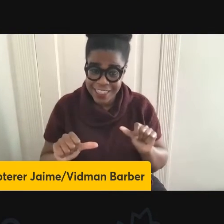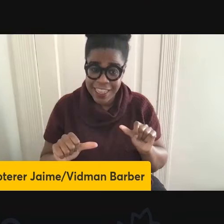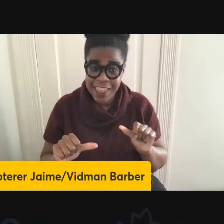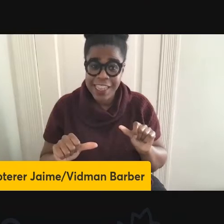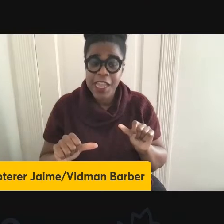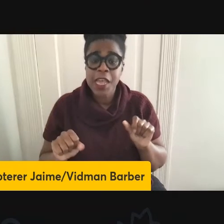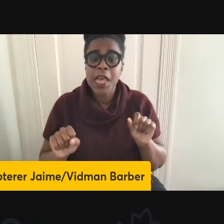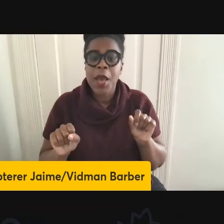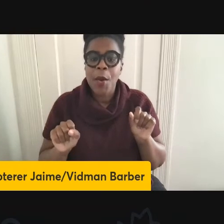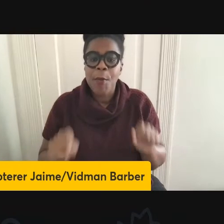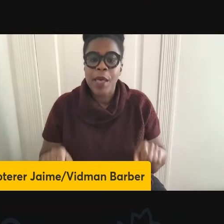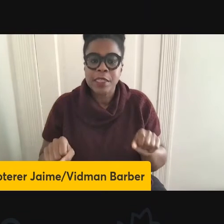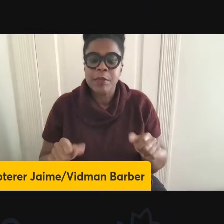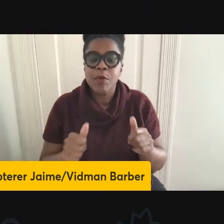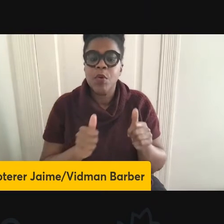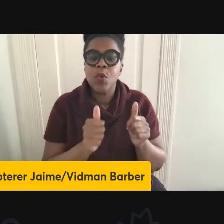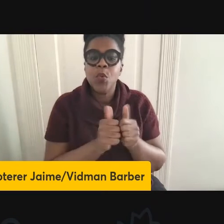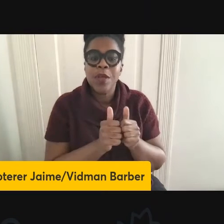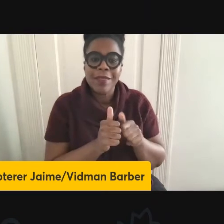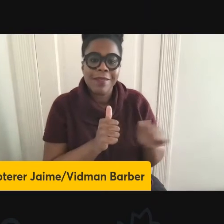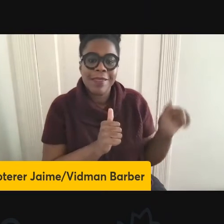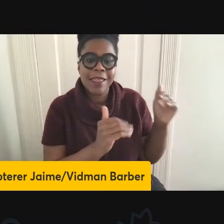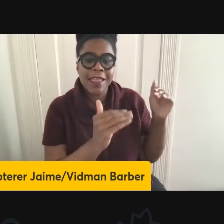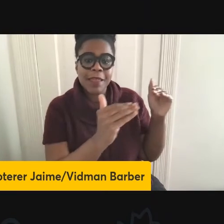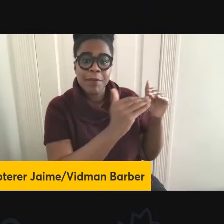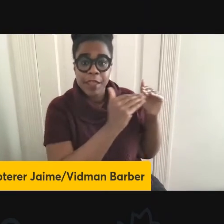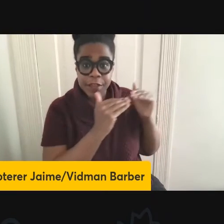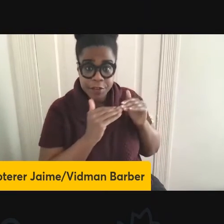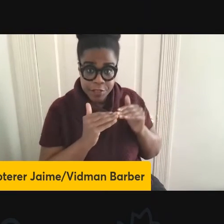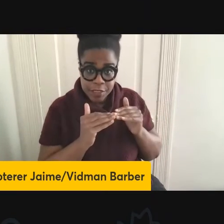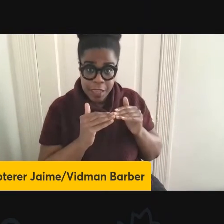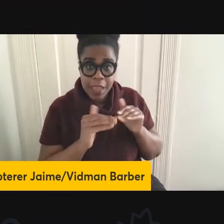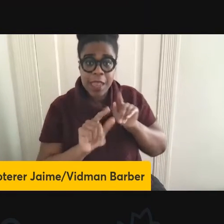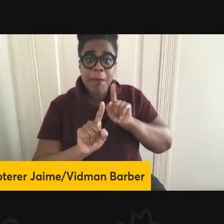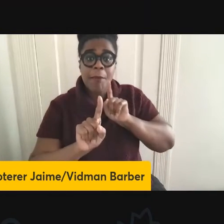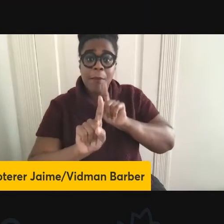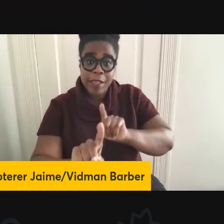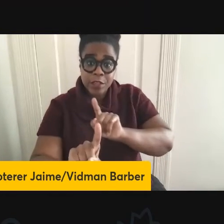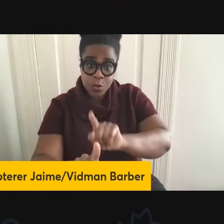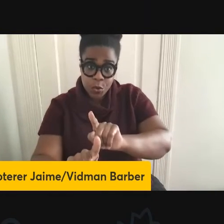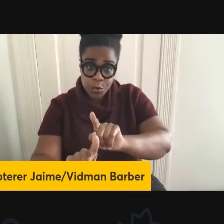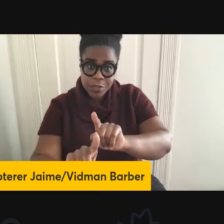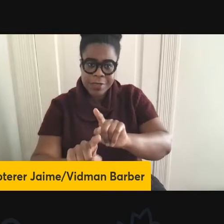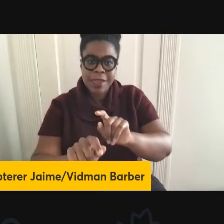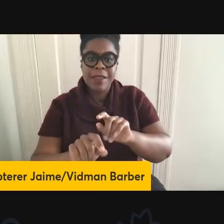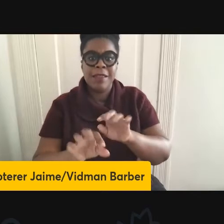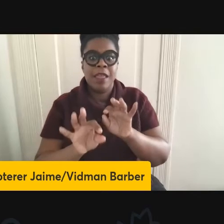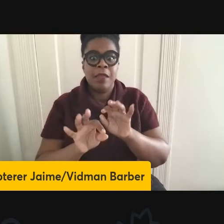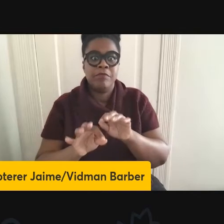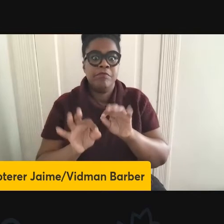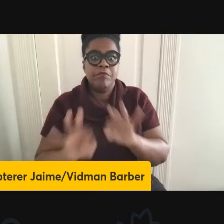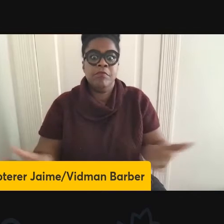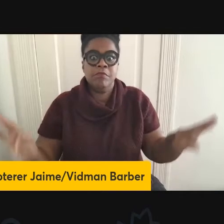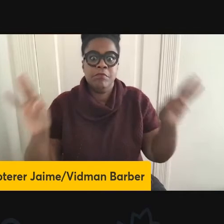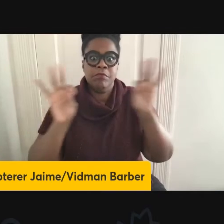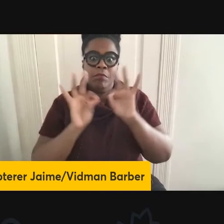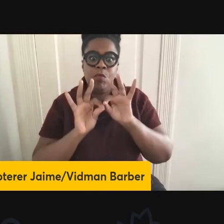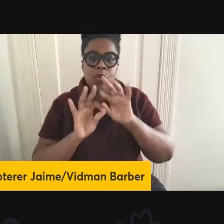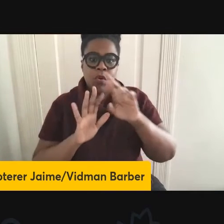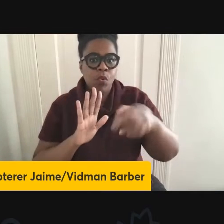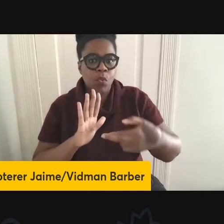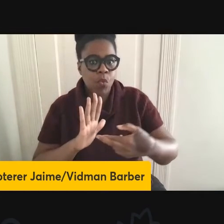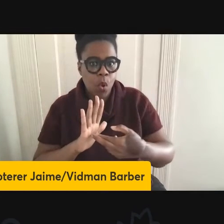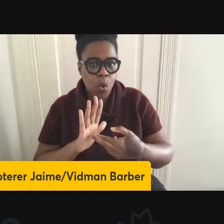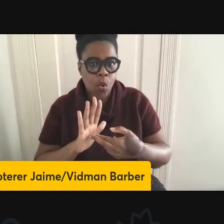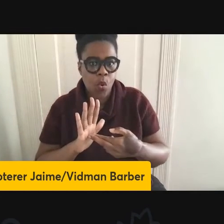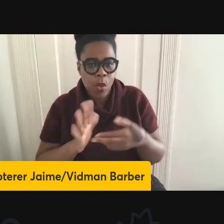possible without peers and mentors that played a huge role in just